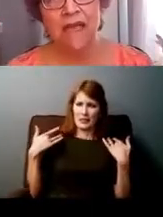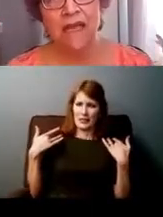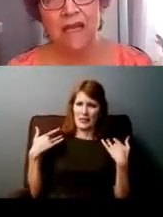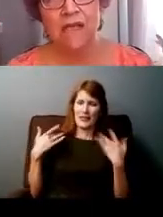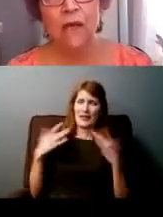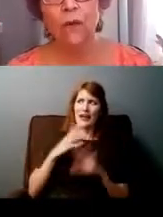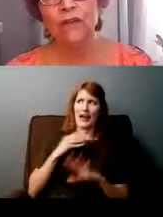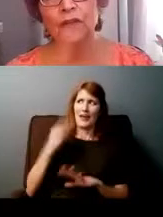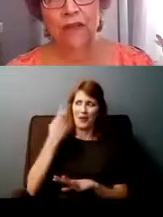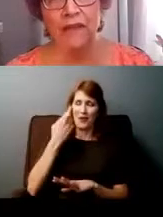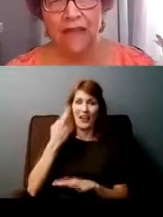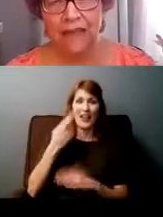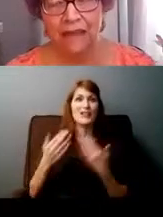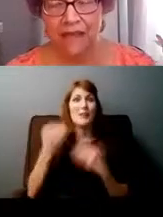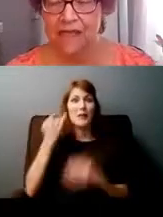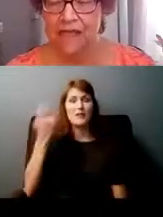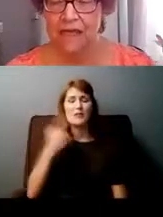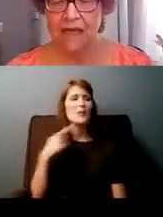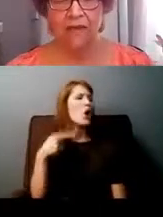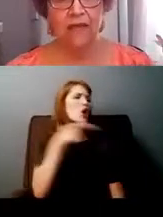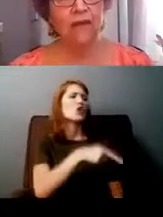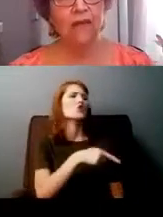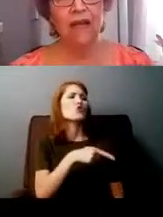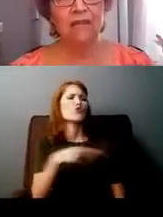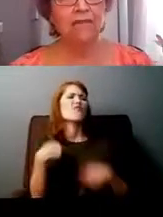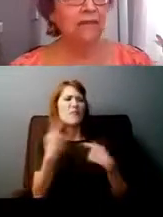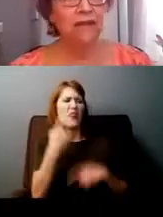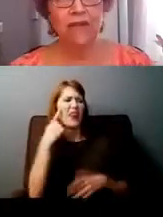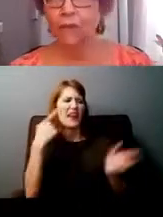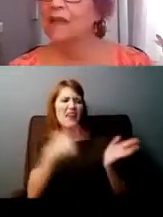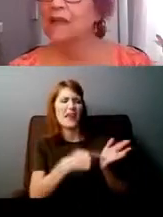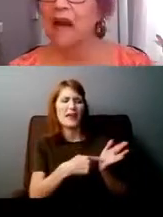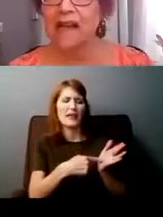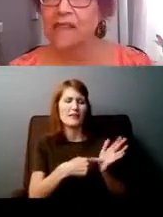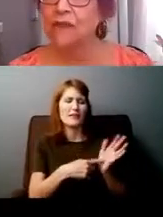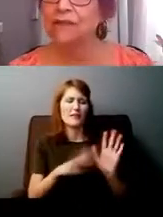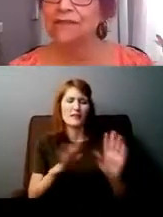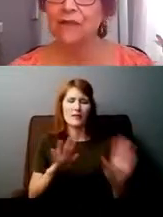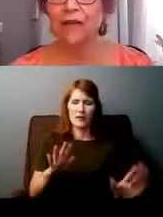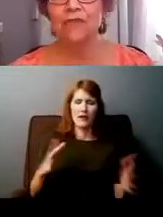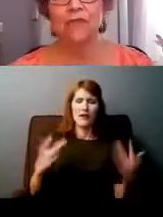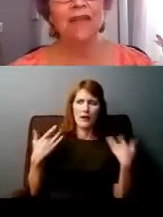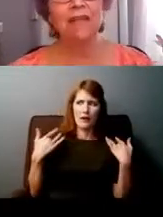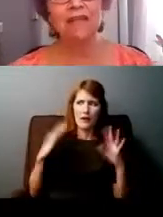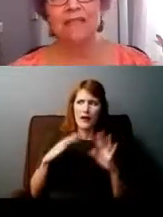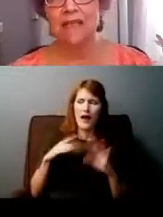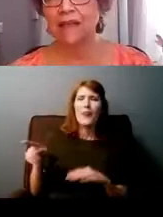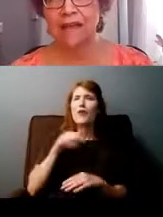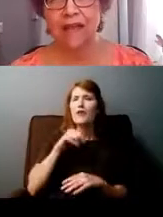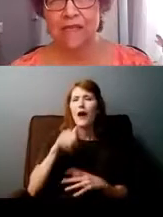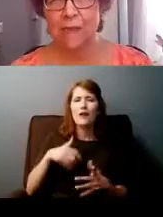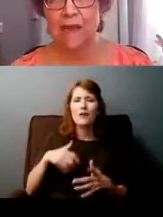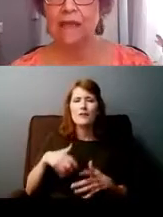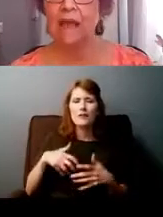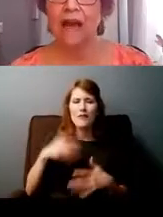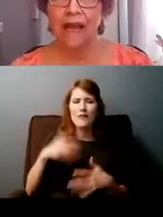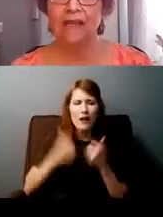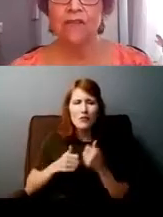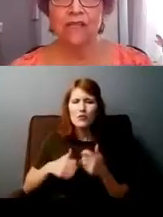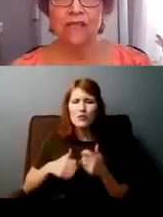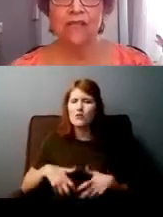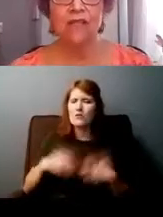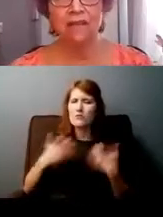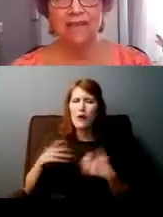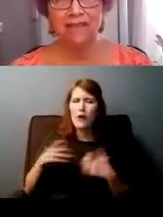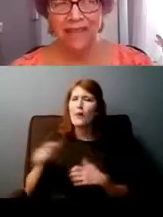somebody says, well, you've been thinking this, that they're not really hostile. They're not trying to second guess me. I